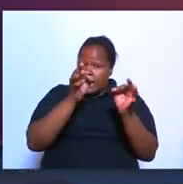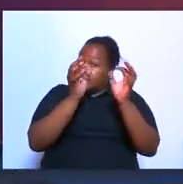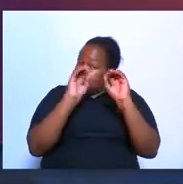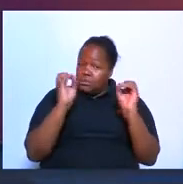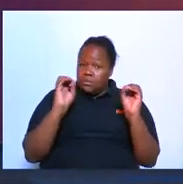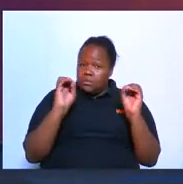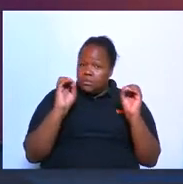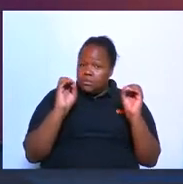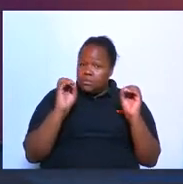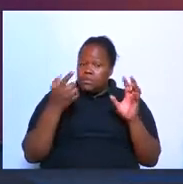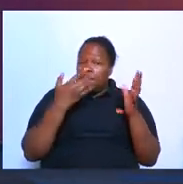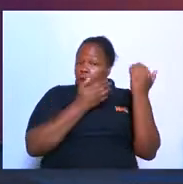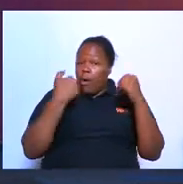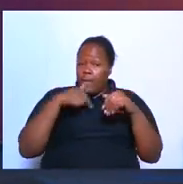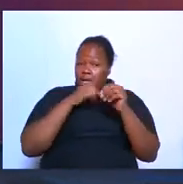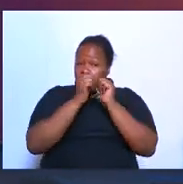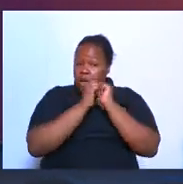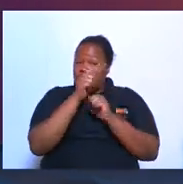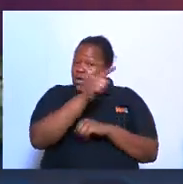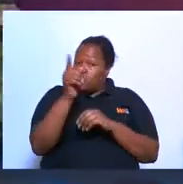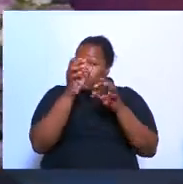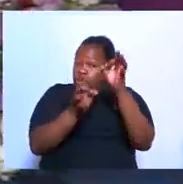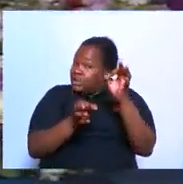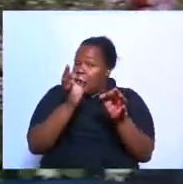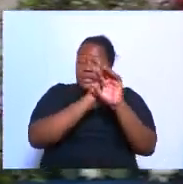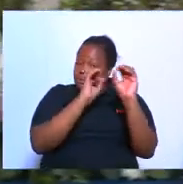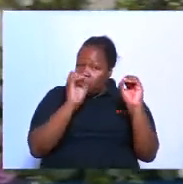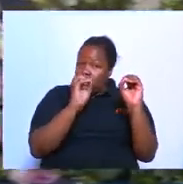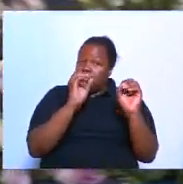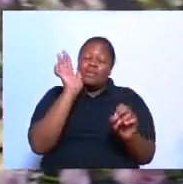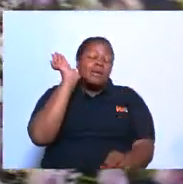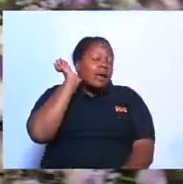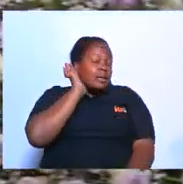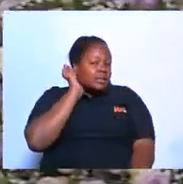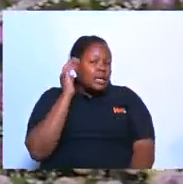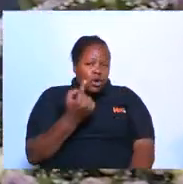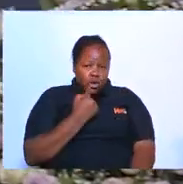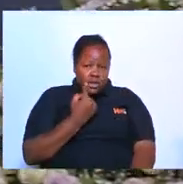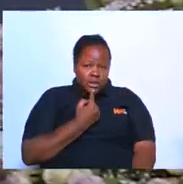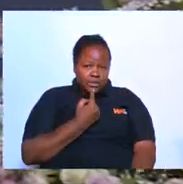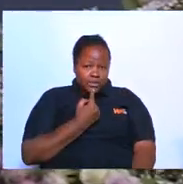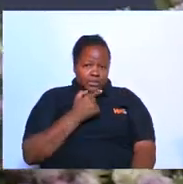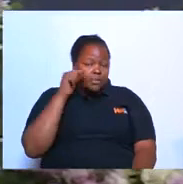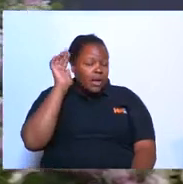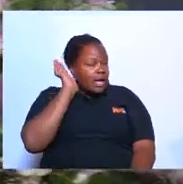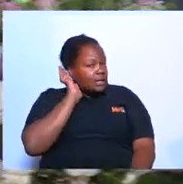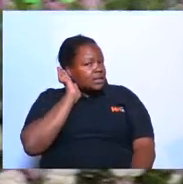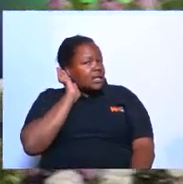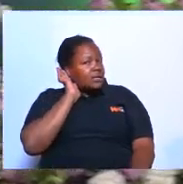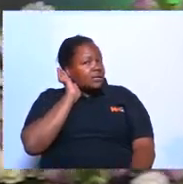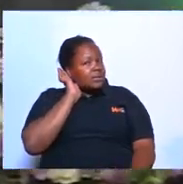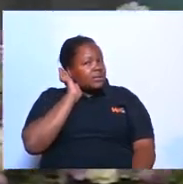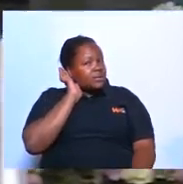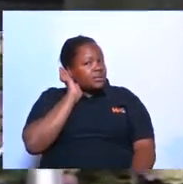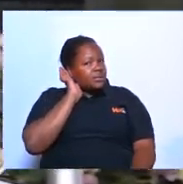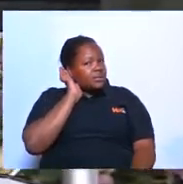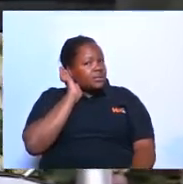how we together don't judge just listen just to listen